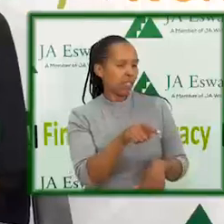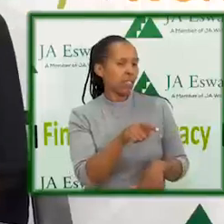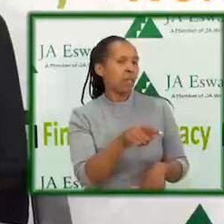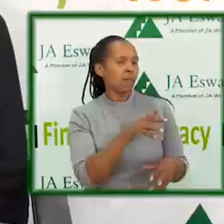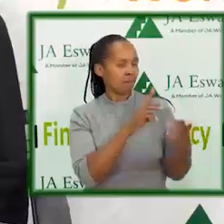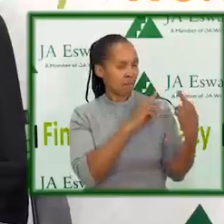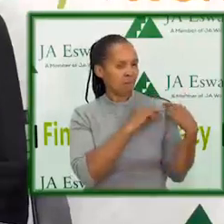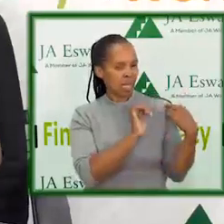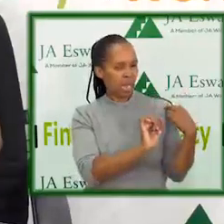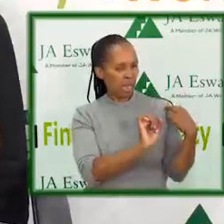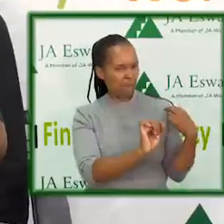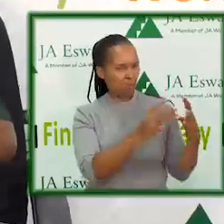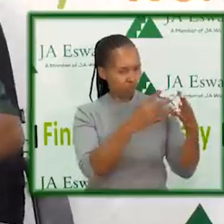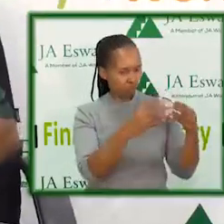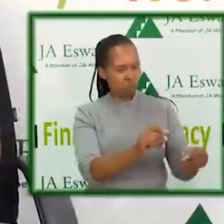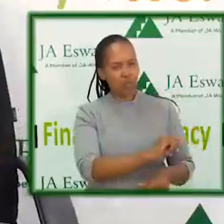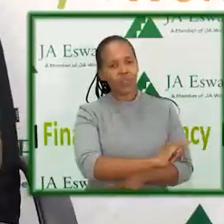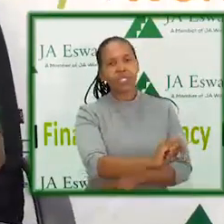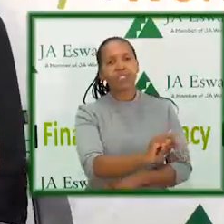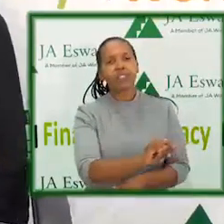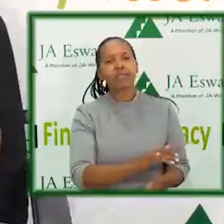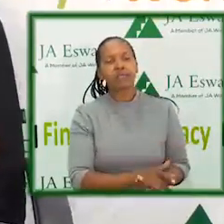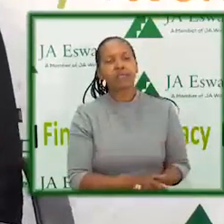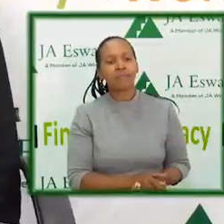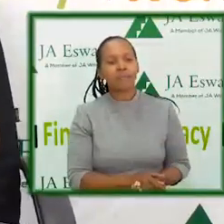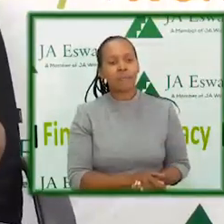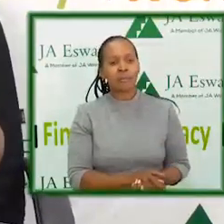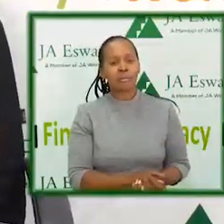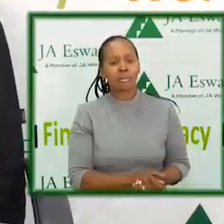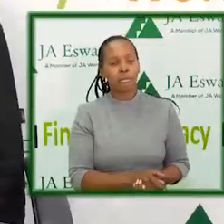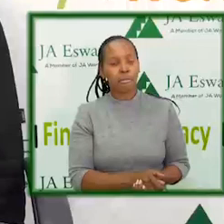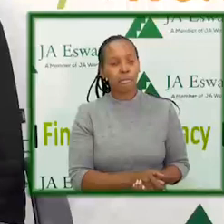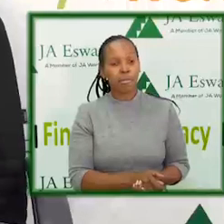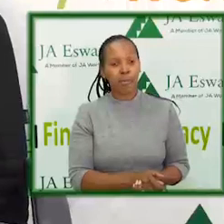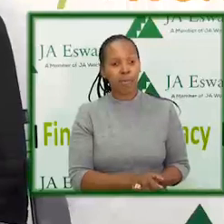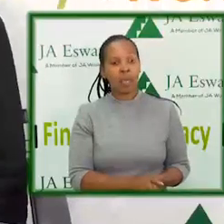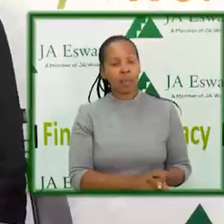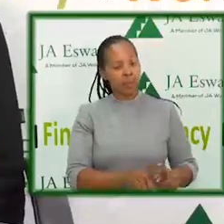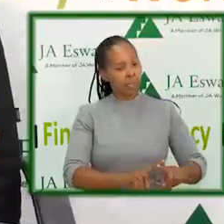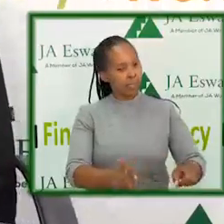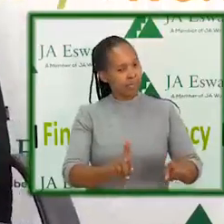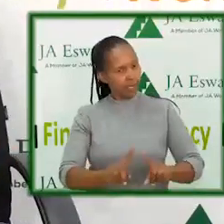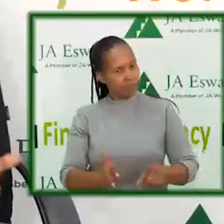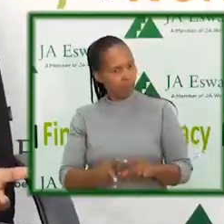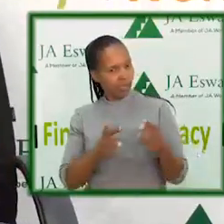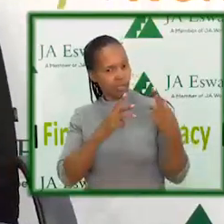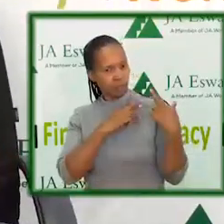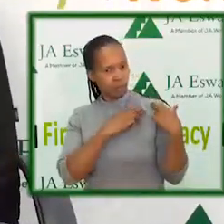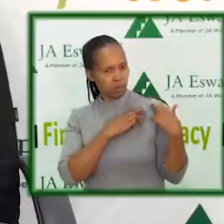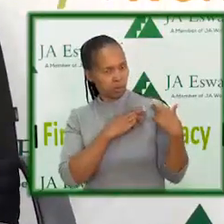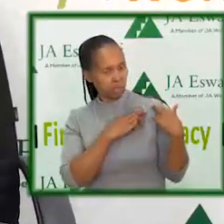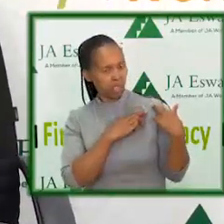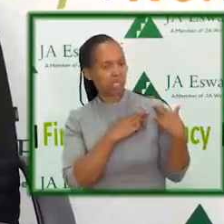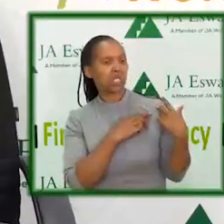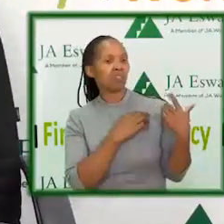very well. There are so many of the duties or qualities that the manager